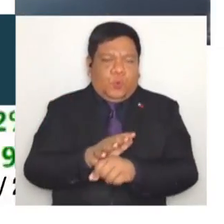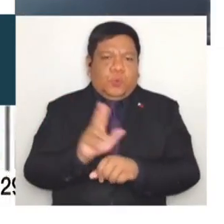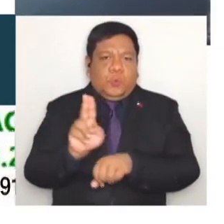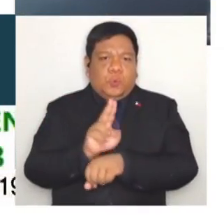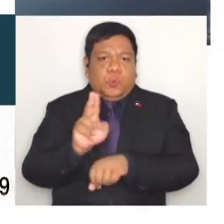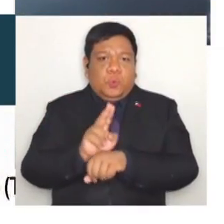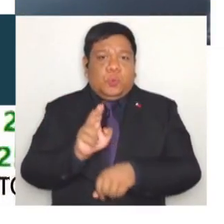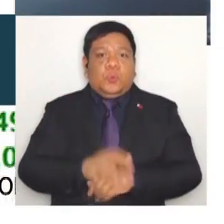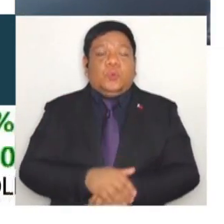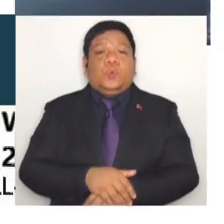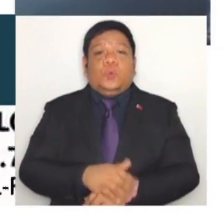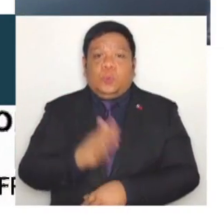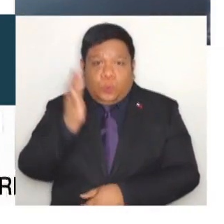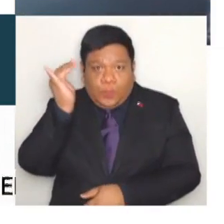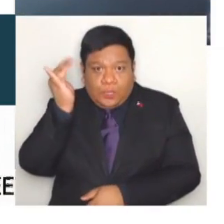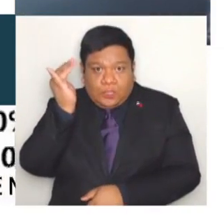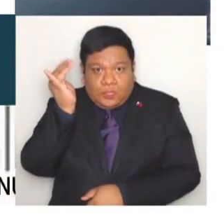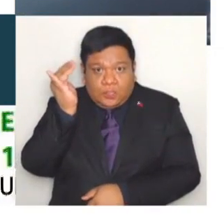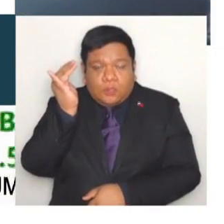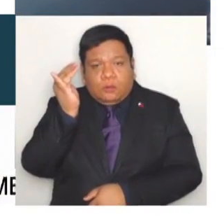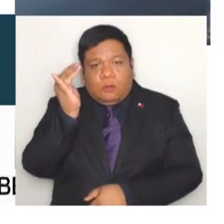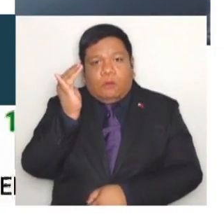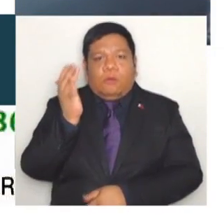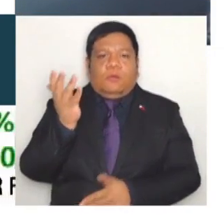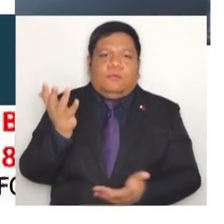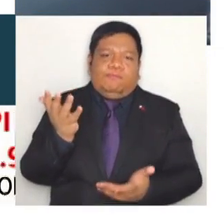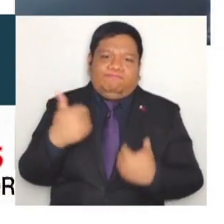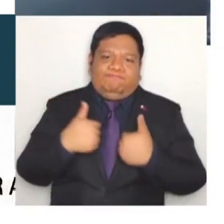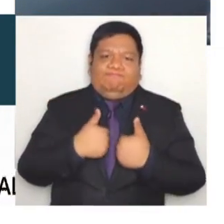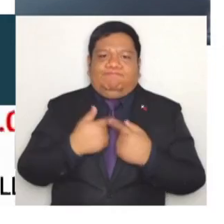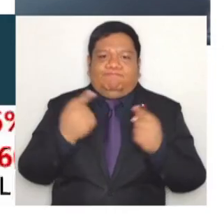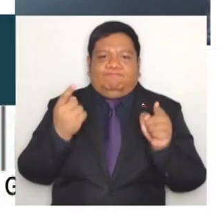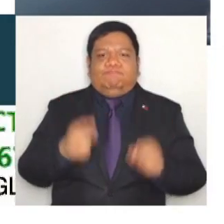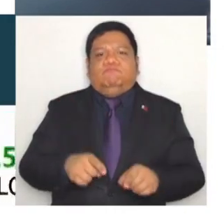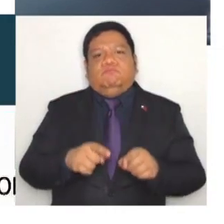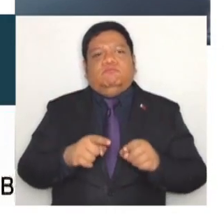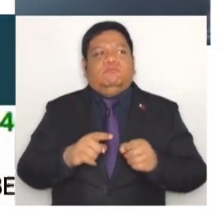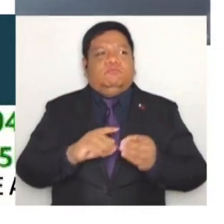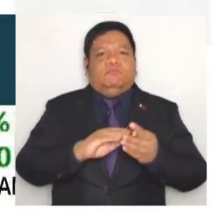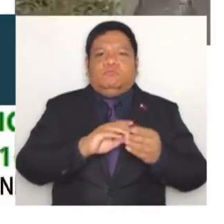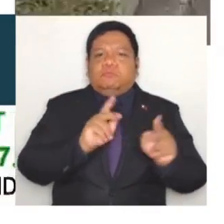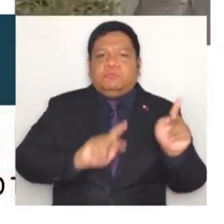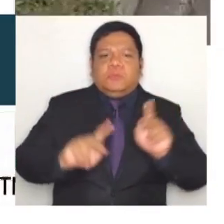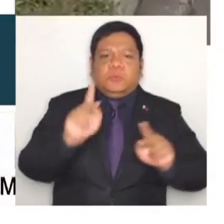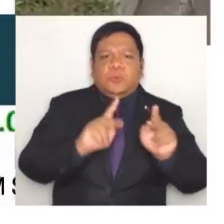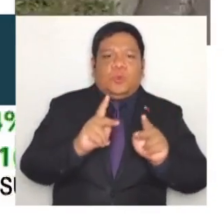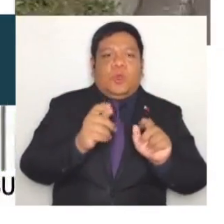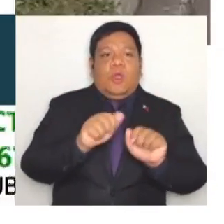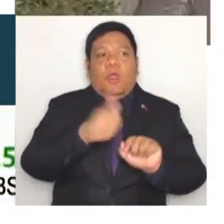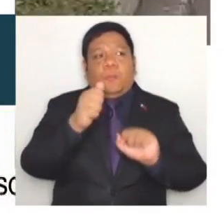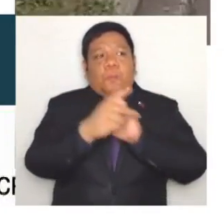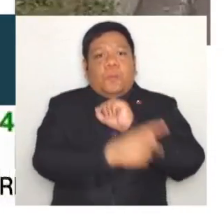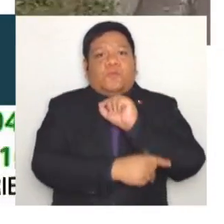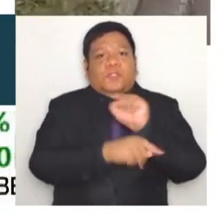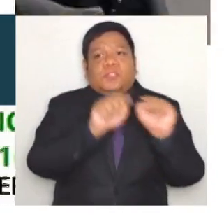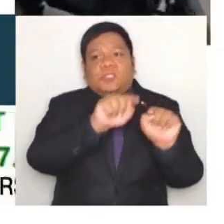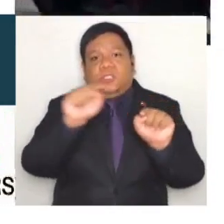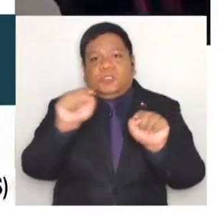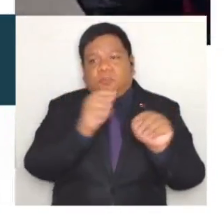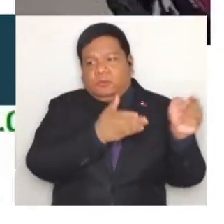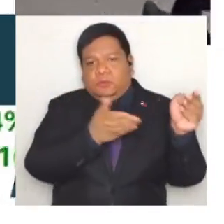because it is filled up with patients coming from the provinces. Only crematorium